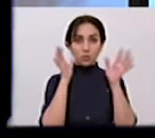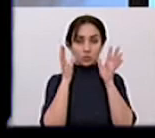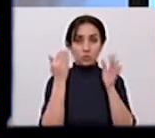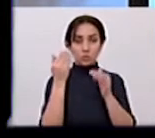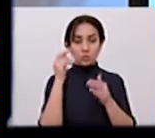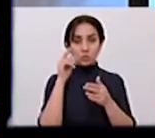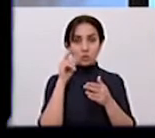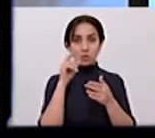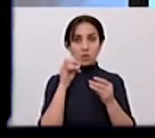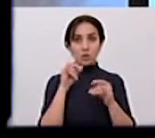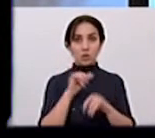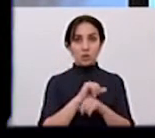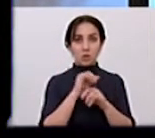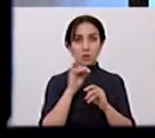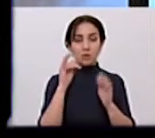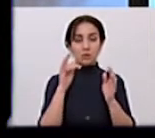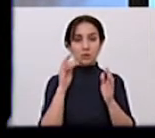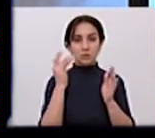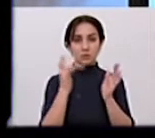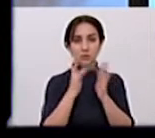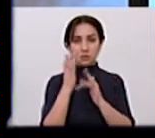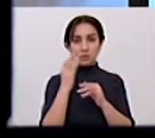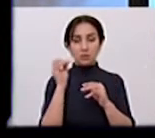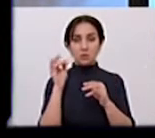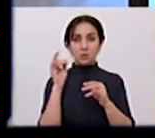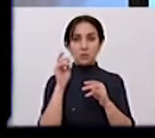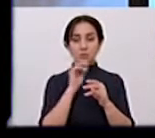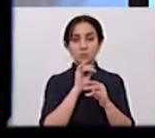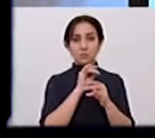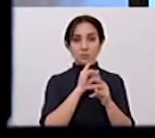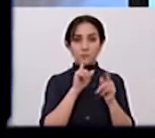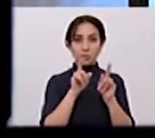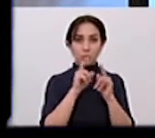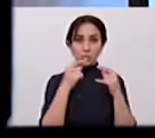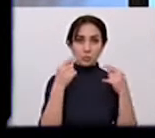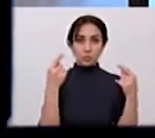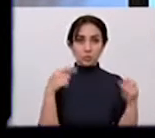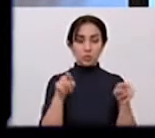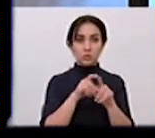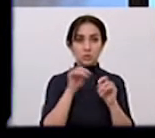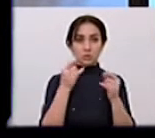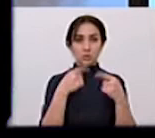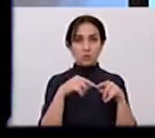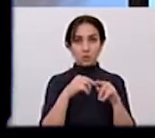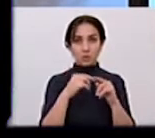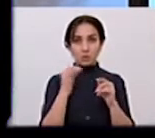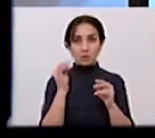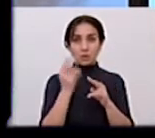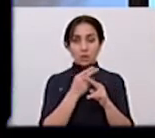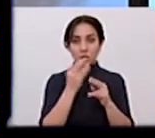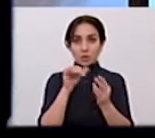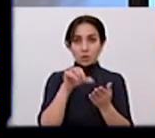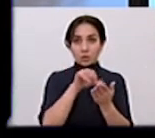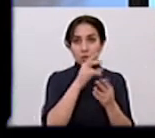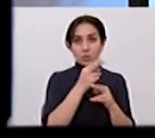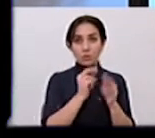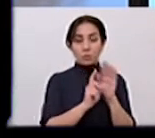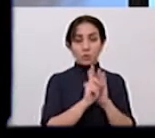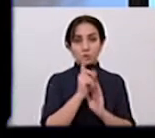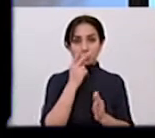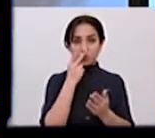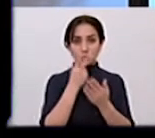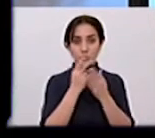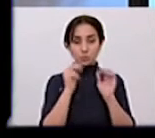orasida g'alayonlar, xristianlarning qirg'in qilinishi, mamlakatning turli hududlariga ayirmachilik chiqishlariga boshlanib